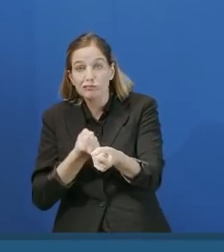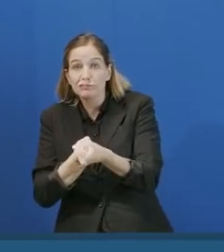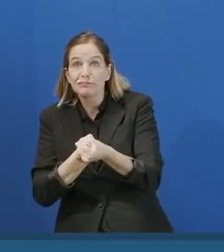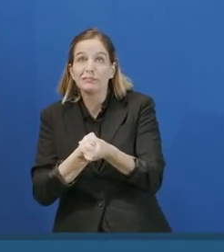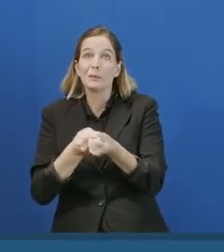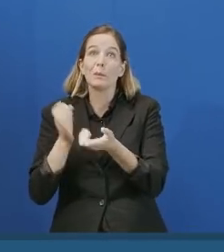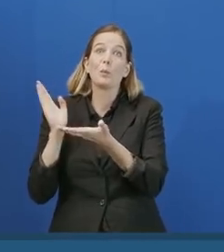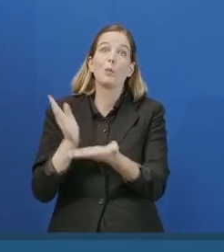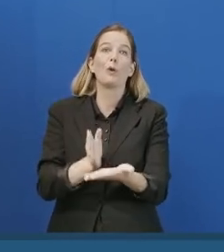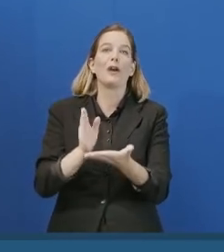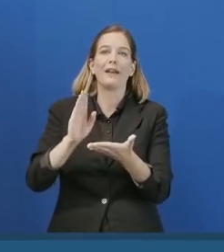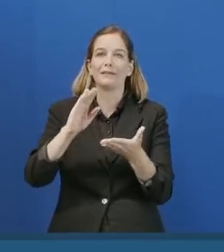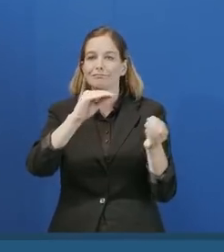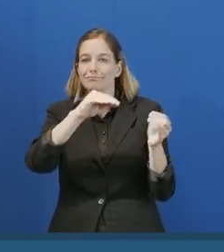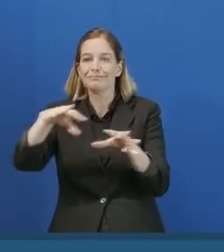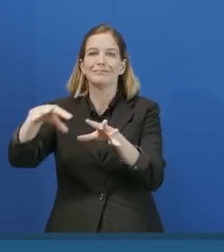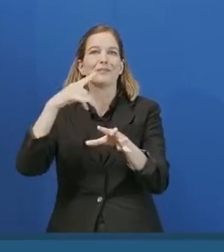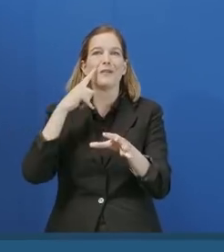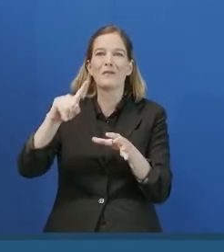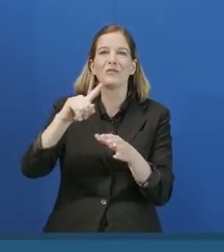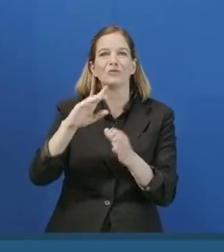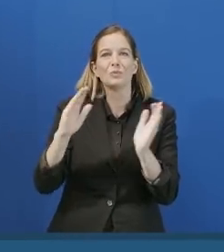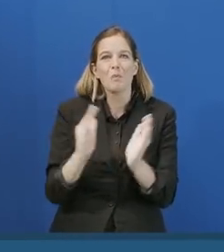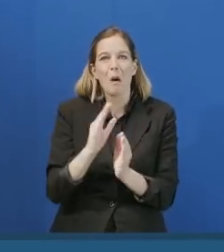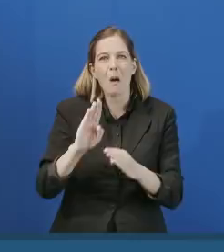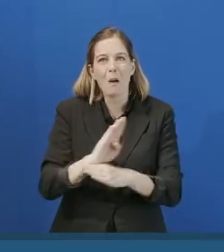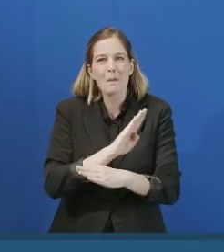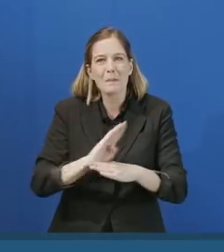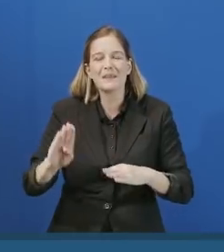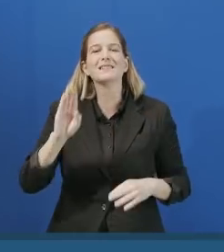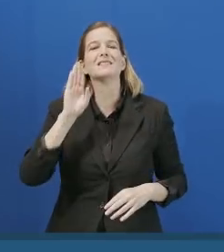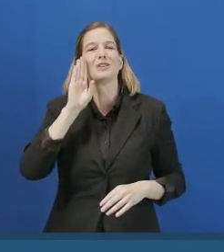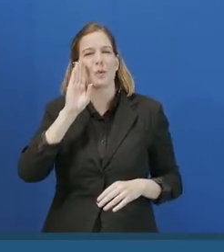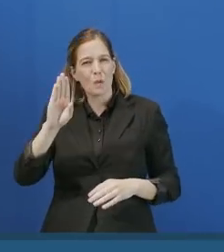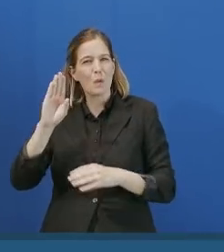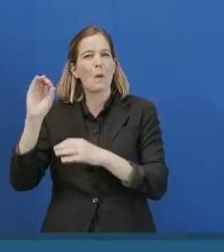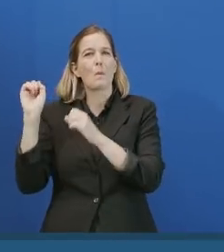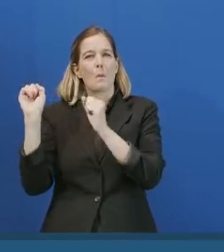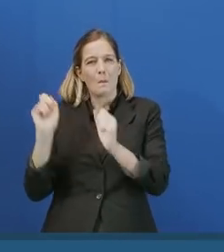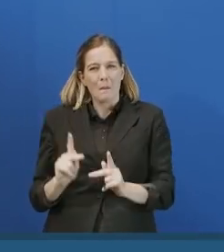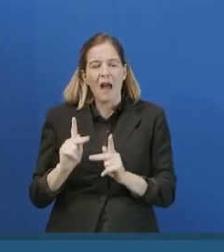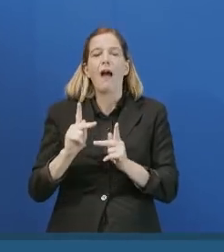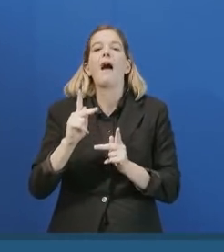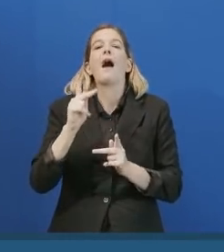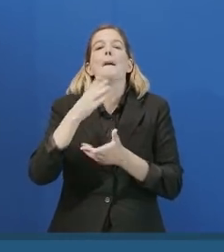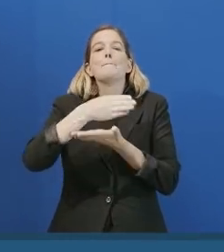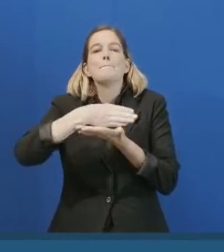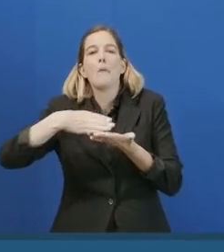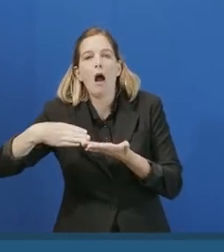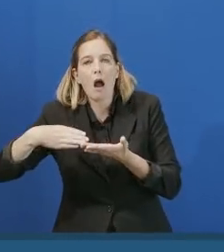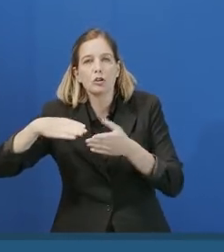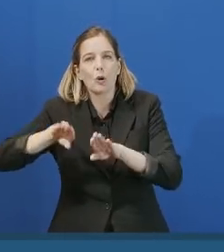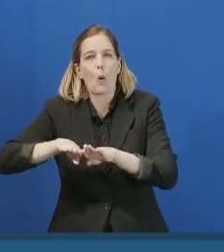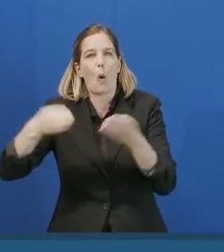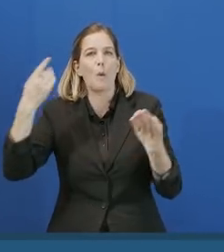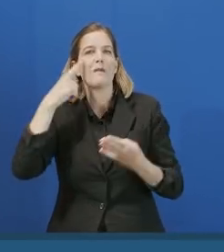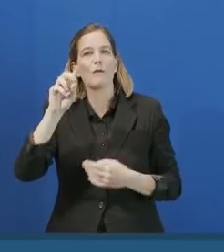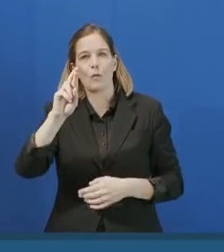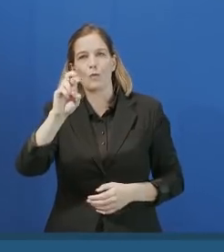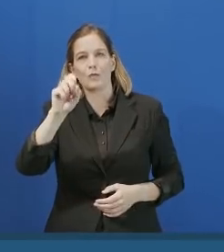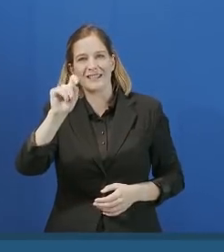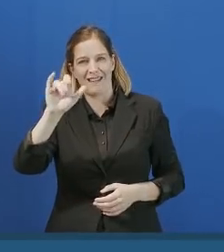step in terms of a revival to Main Street with a partial reopening to retail. You'll see